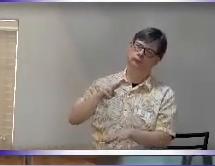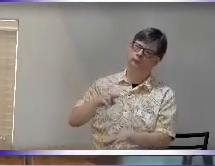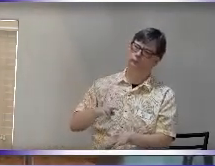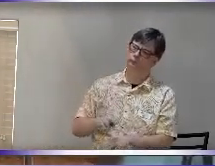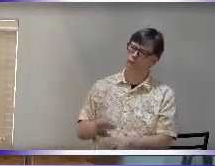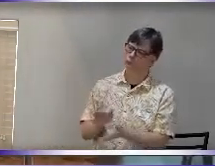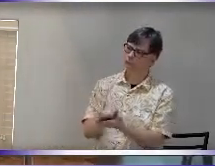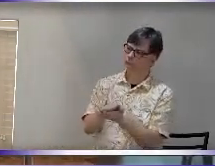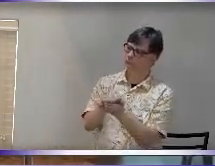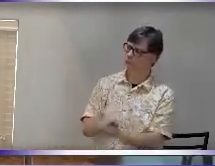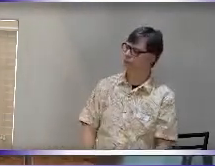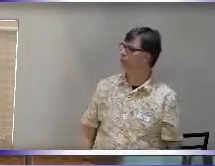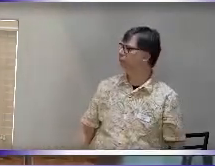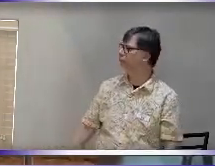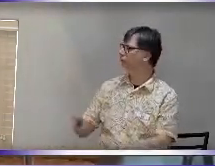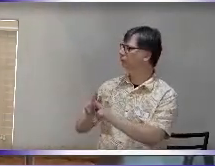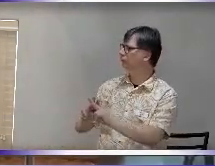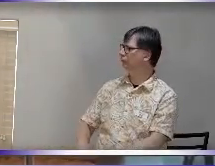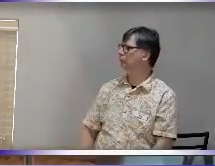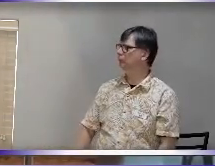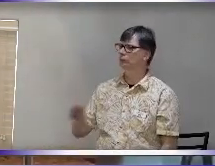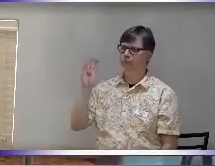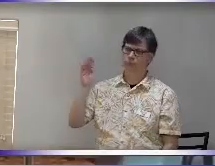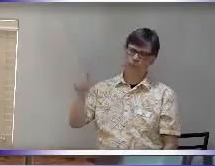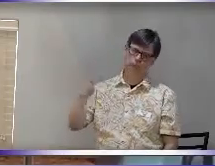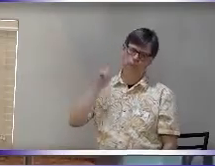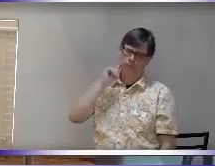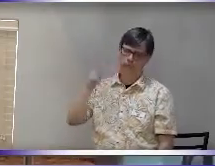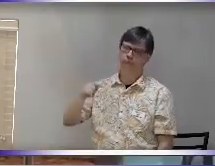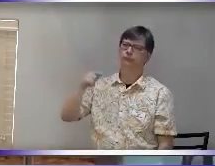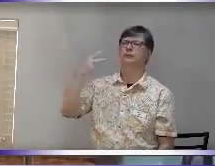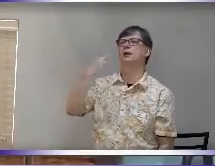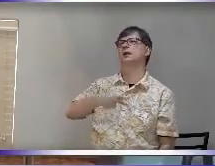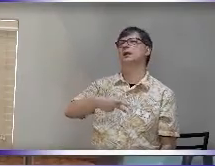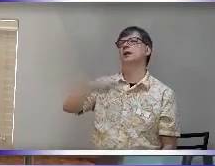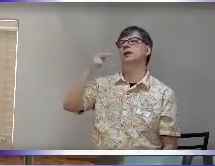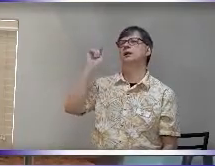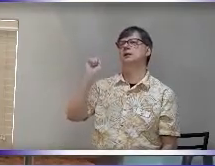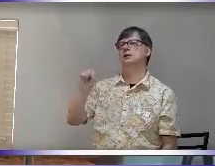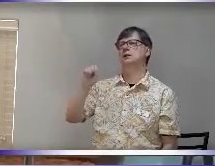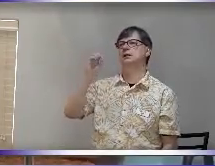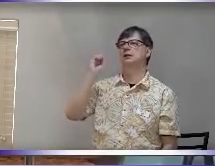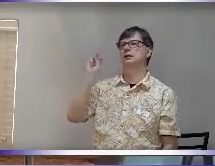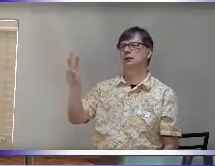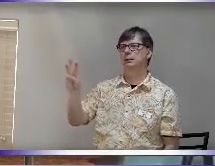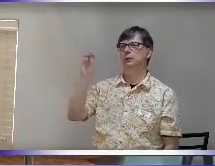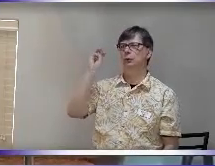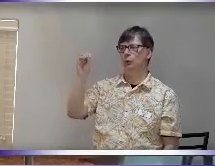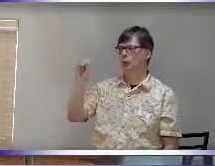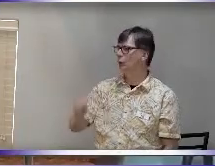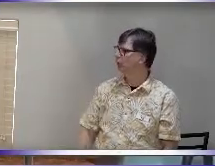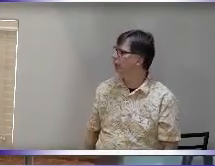You notice we had a black and white television, one channel, KTWO. Coming to you direct, 1400 on your